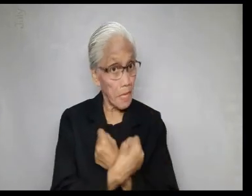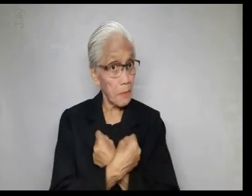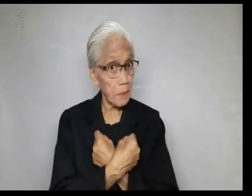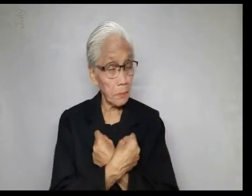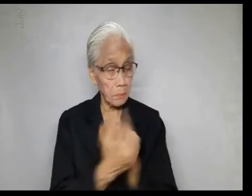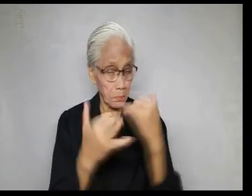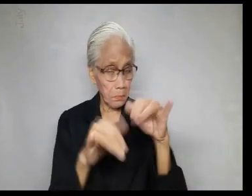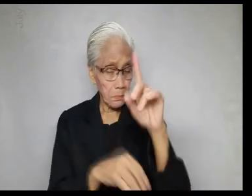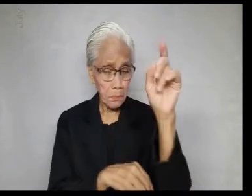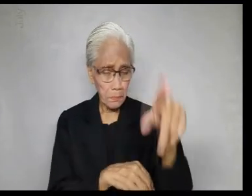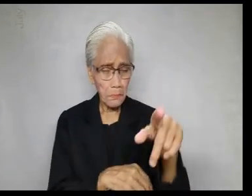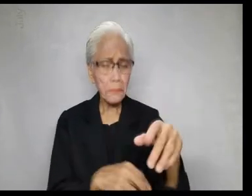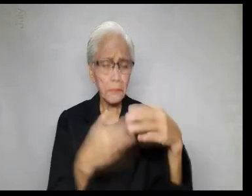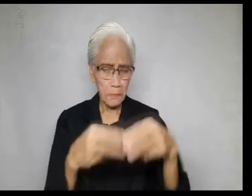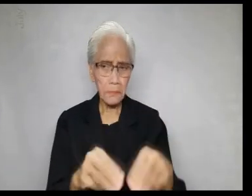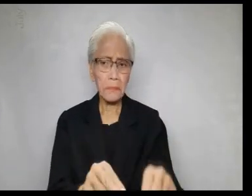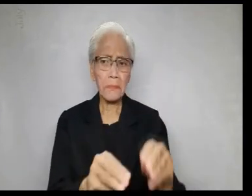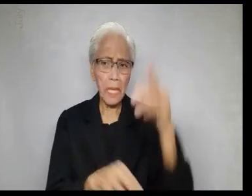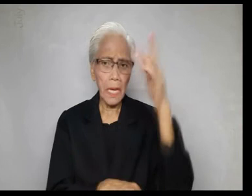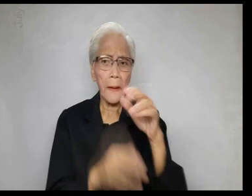the agape way of loving yet?